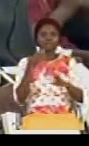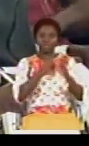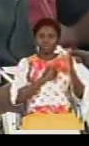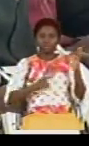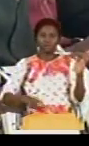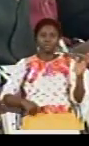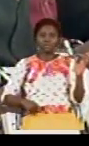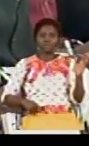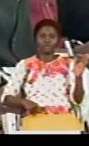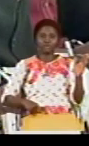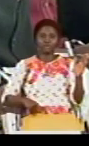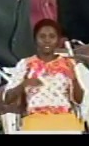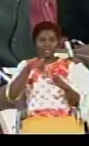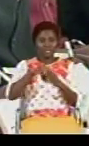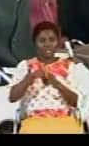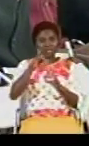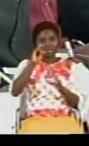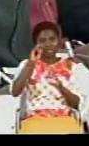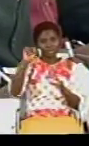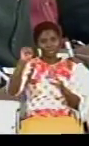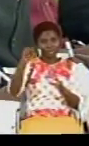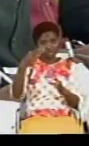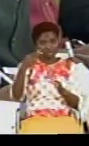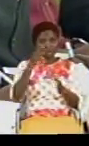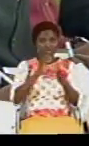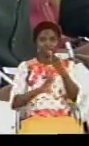Isaiah chapter